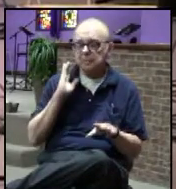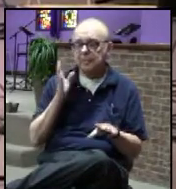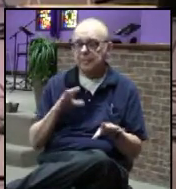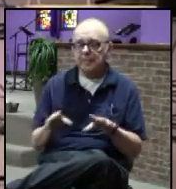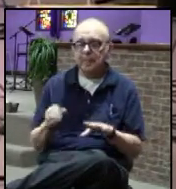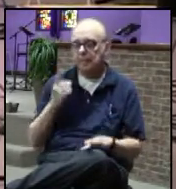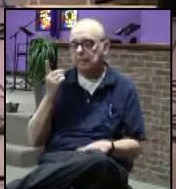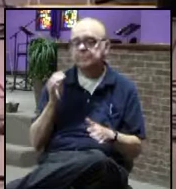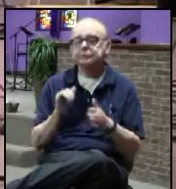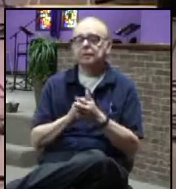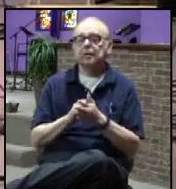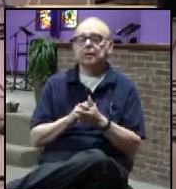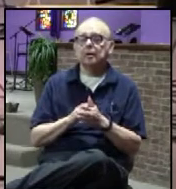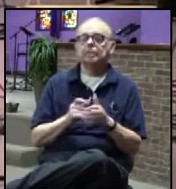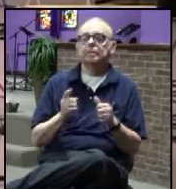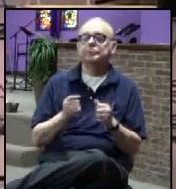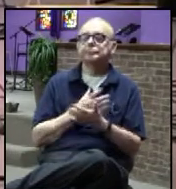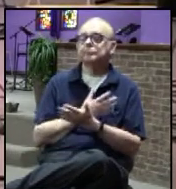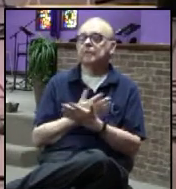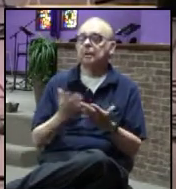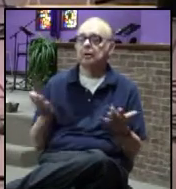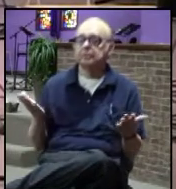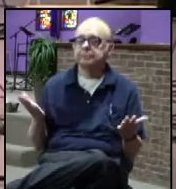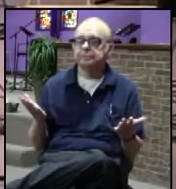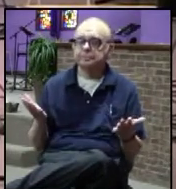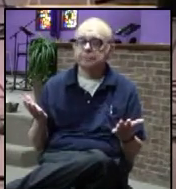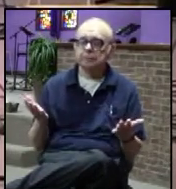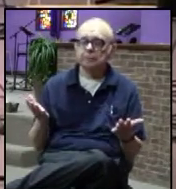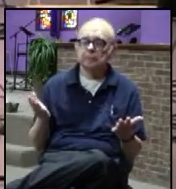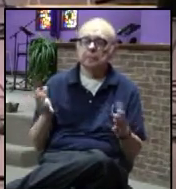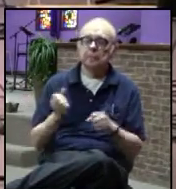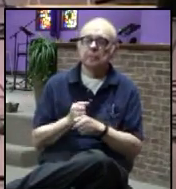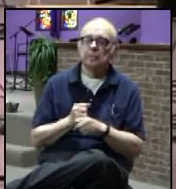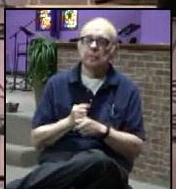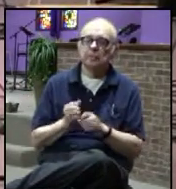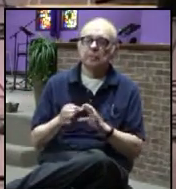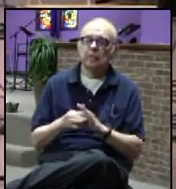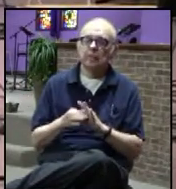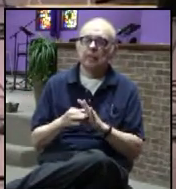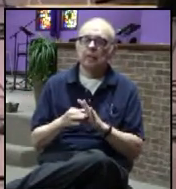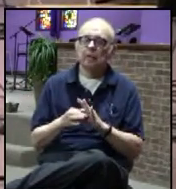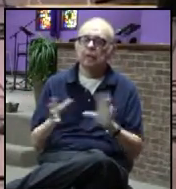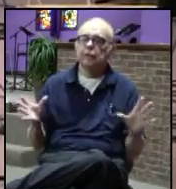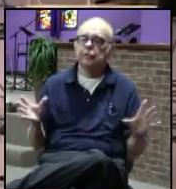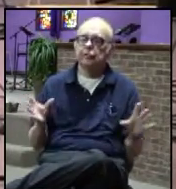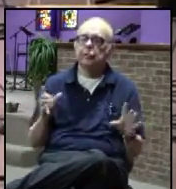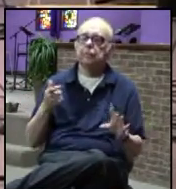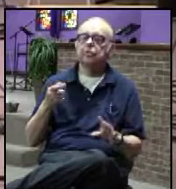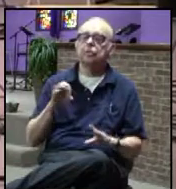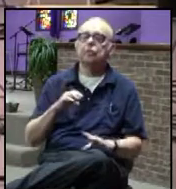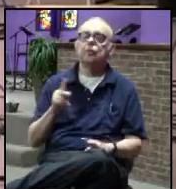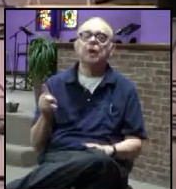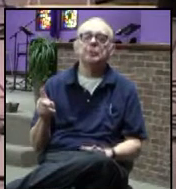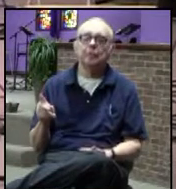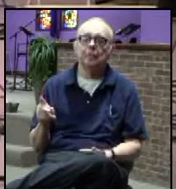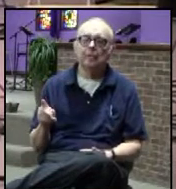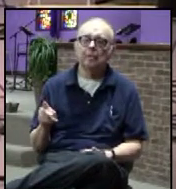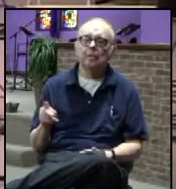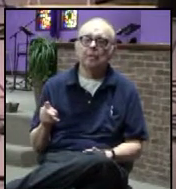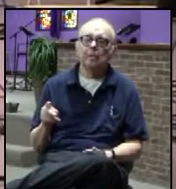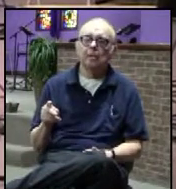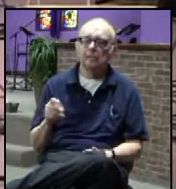to understand this? And the first thing it is you got to release your grip. Okay?